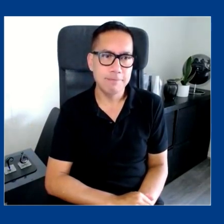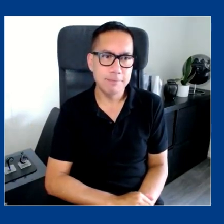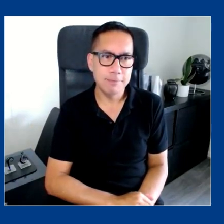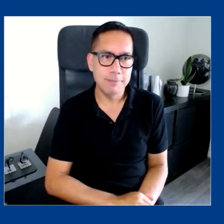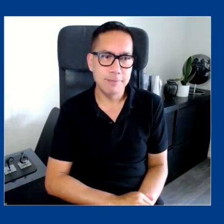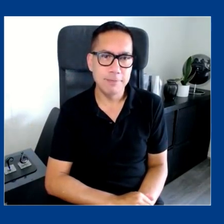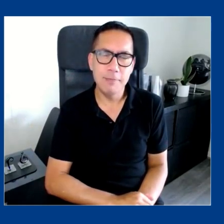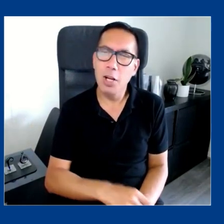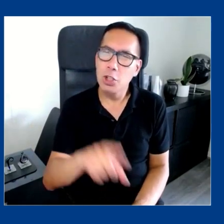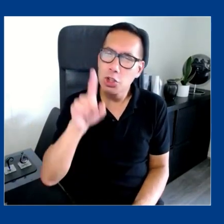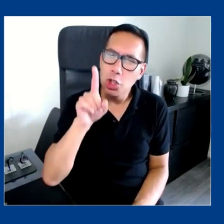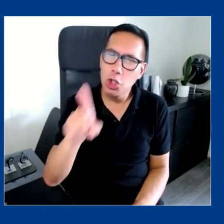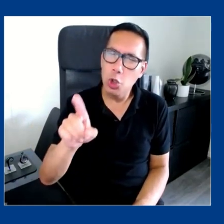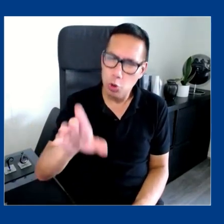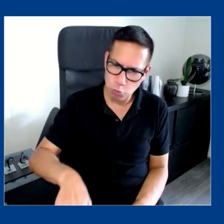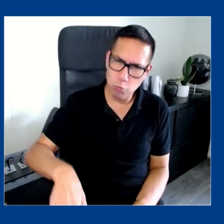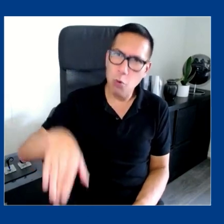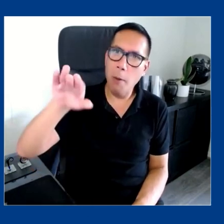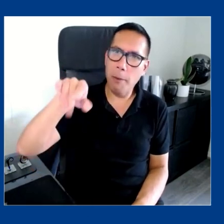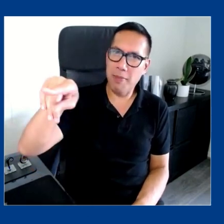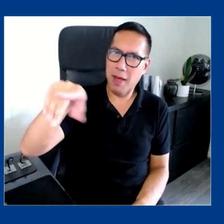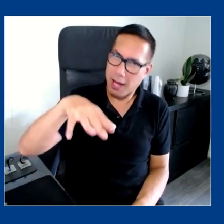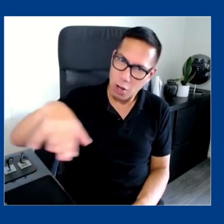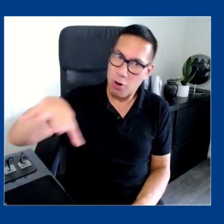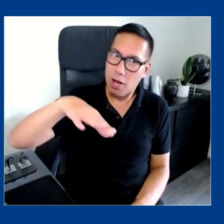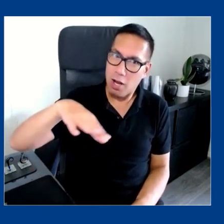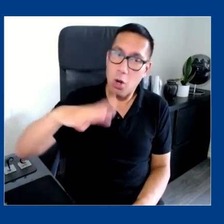You grew up in this area as a child, yes?